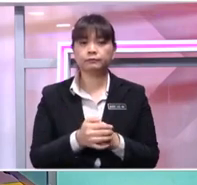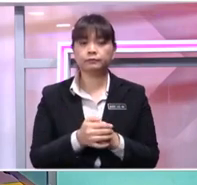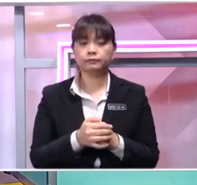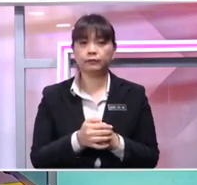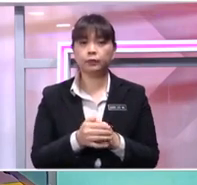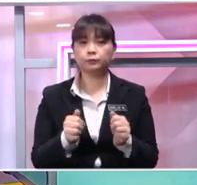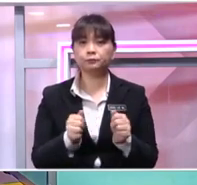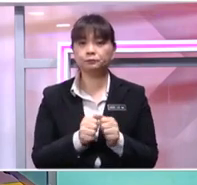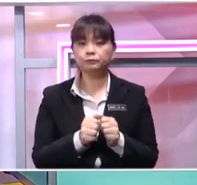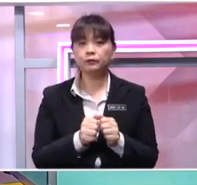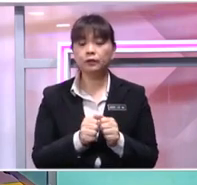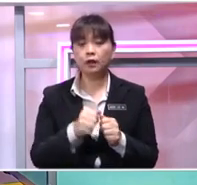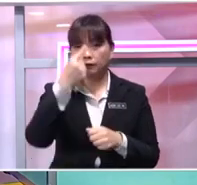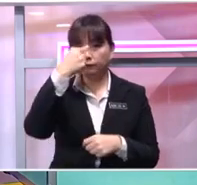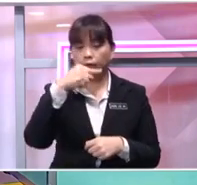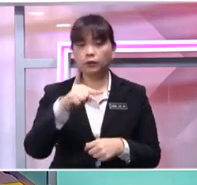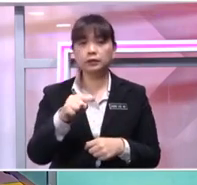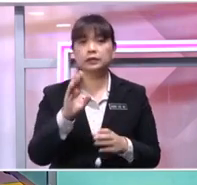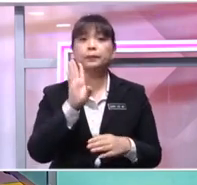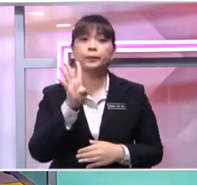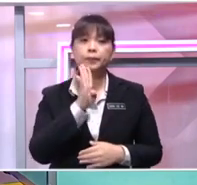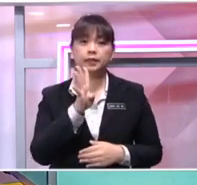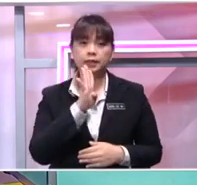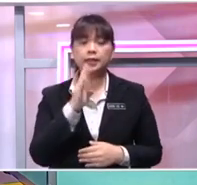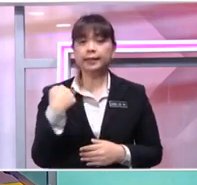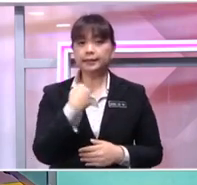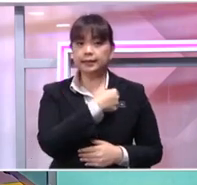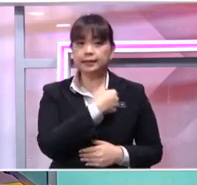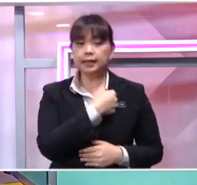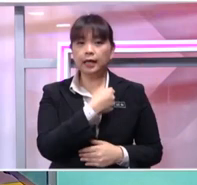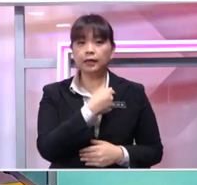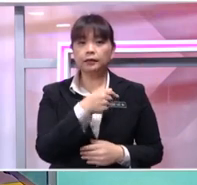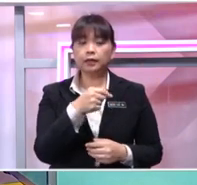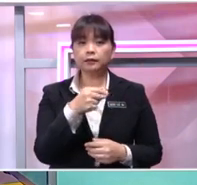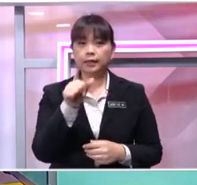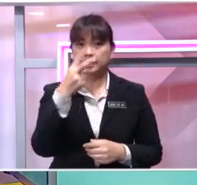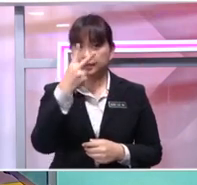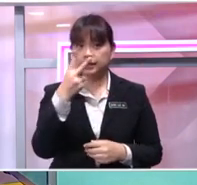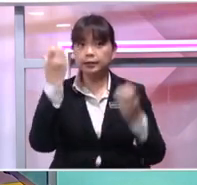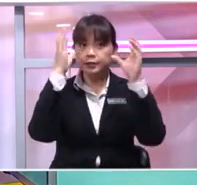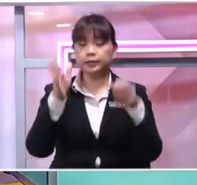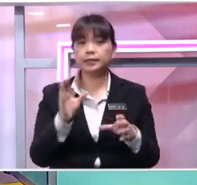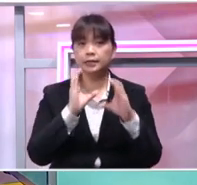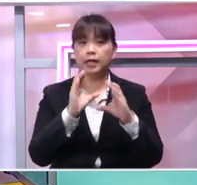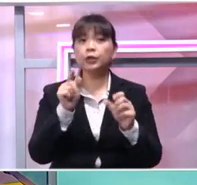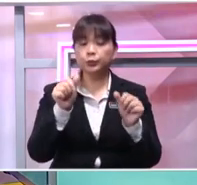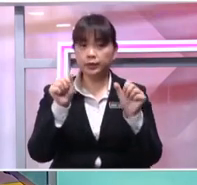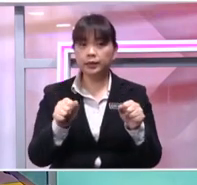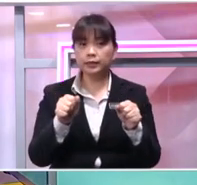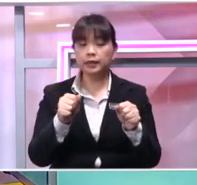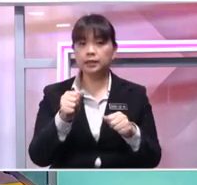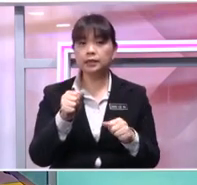okay. For speaking, I can conclude that you can communicate confidently and clearly and